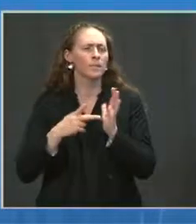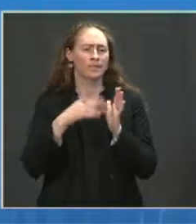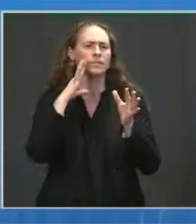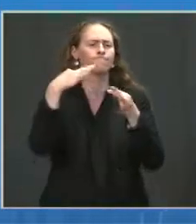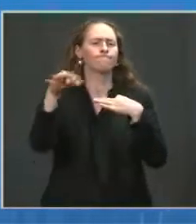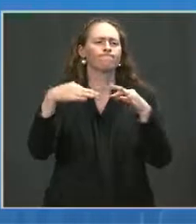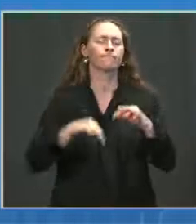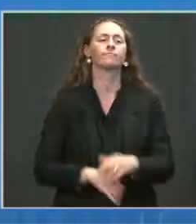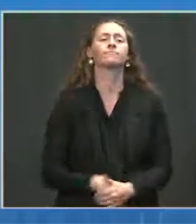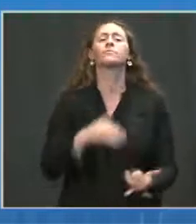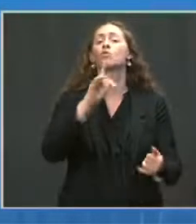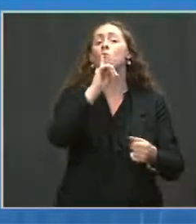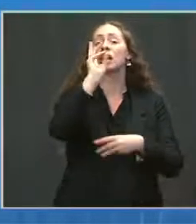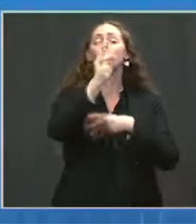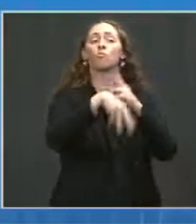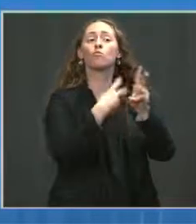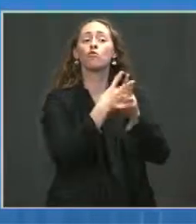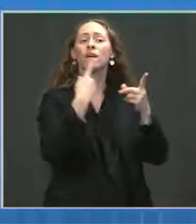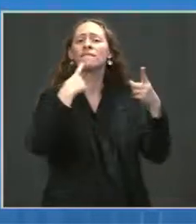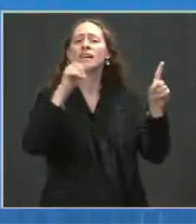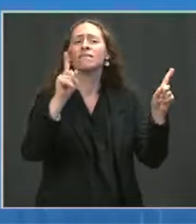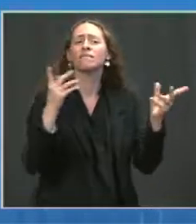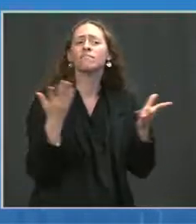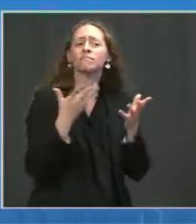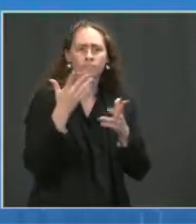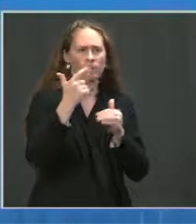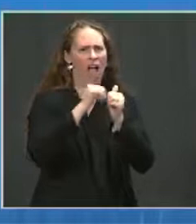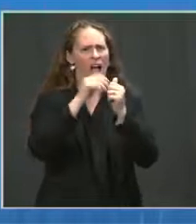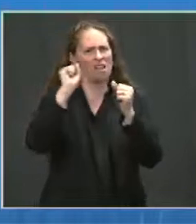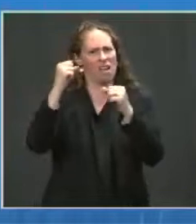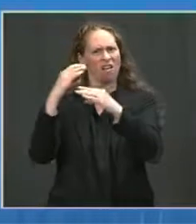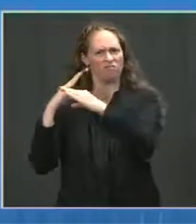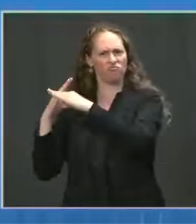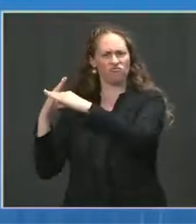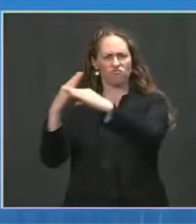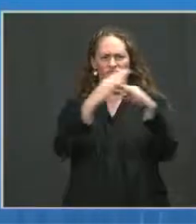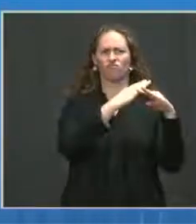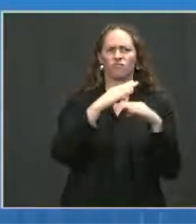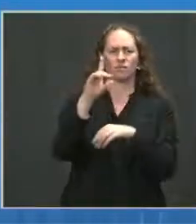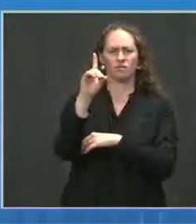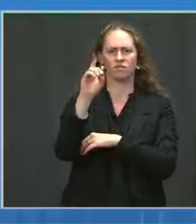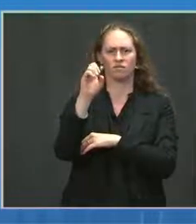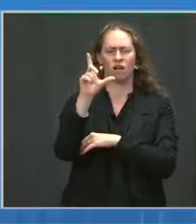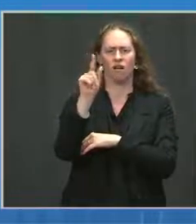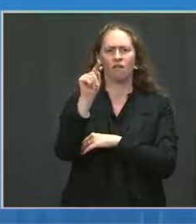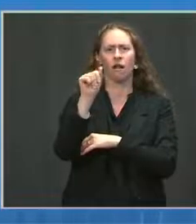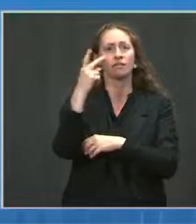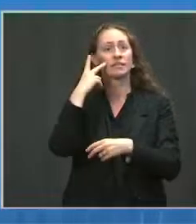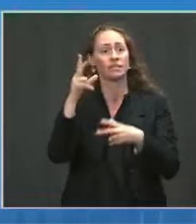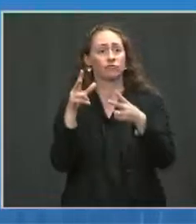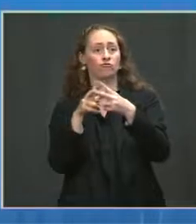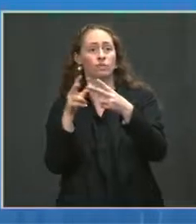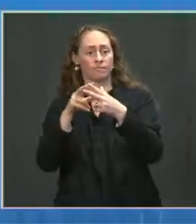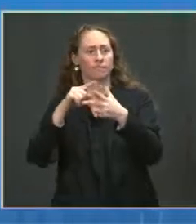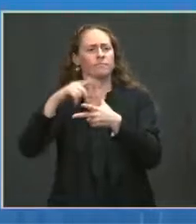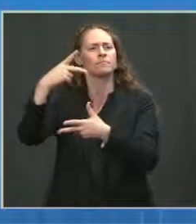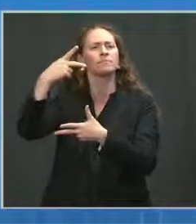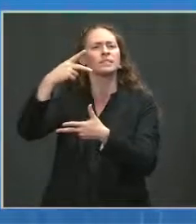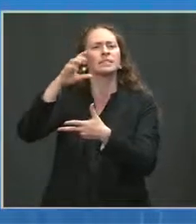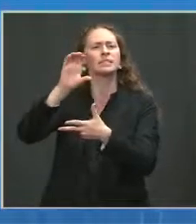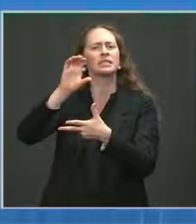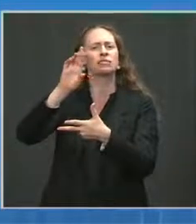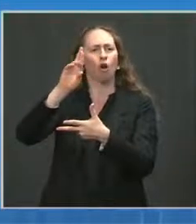effectiveness against the Delta variant. If you look at the 3 components of PCR confirmed